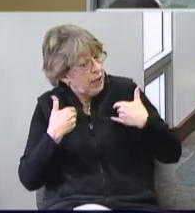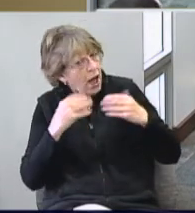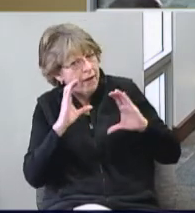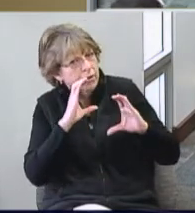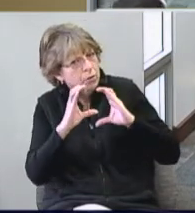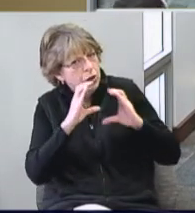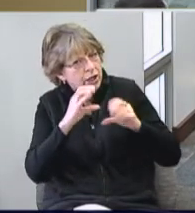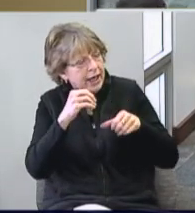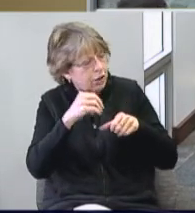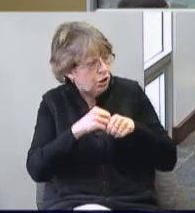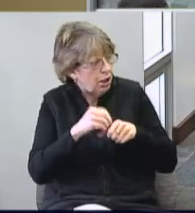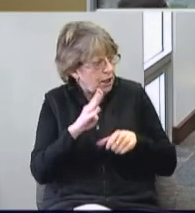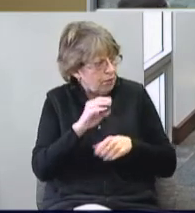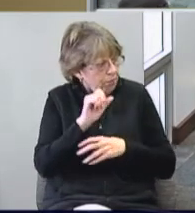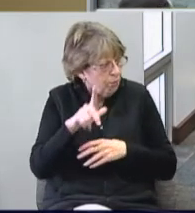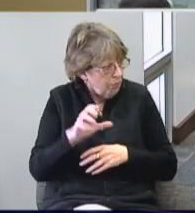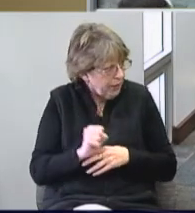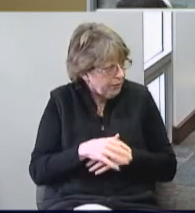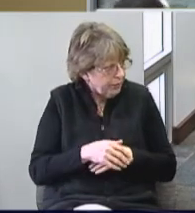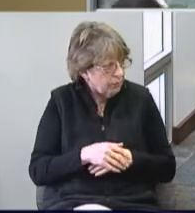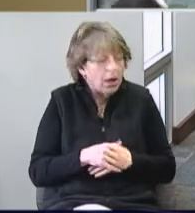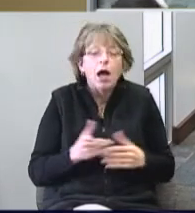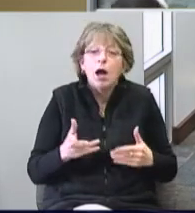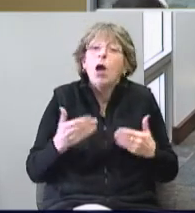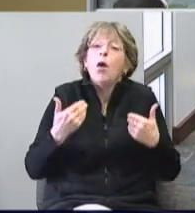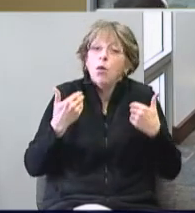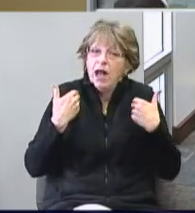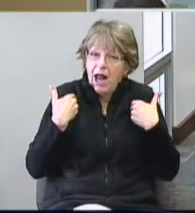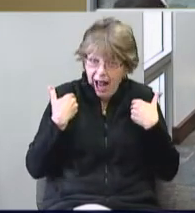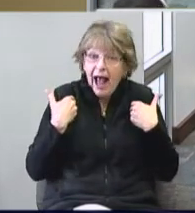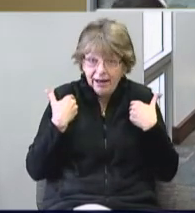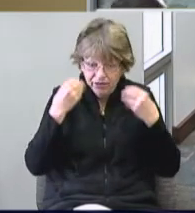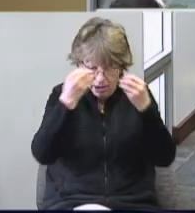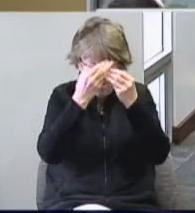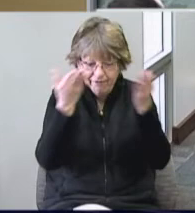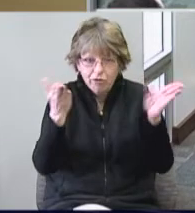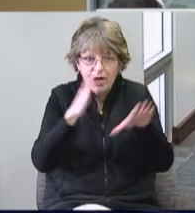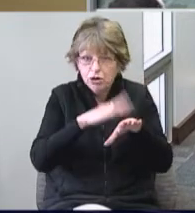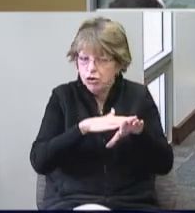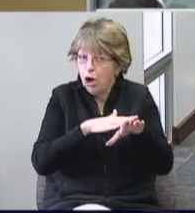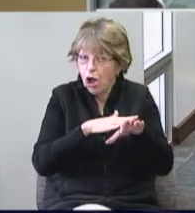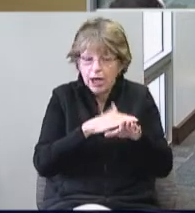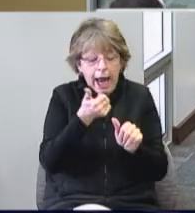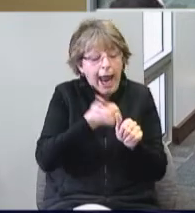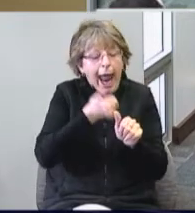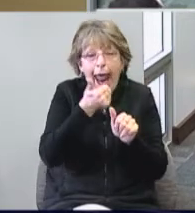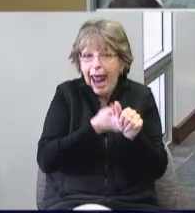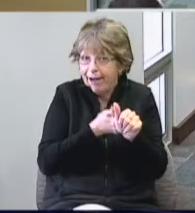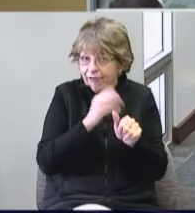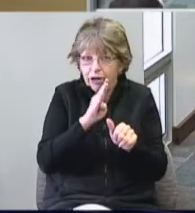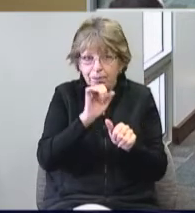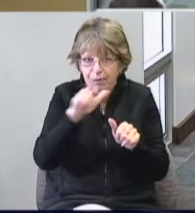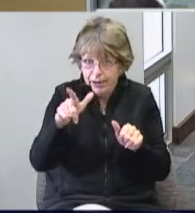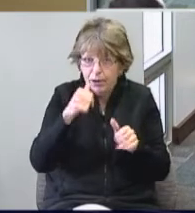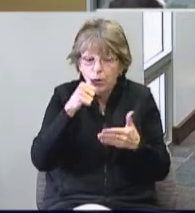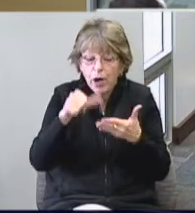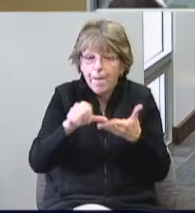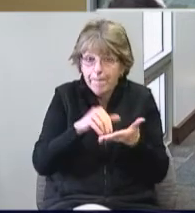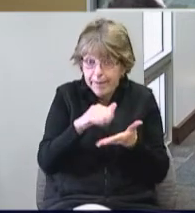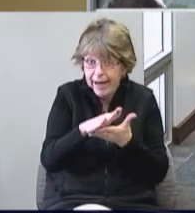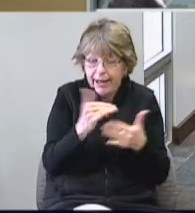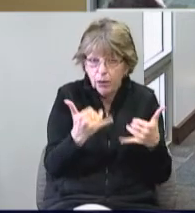the We change of have a rates? message on every utility bill, All right. and that message we can change. And